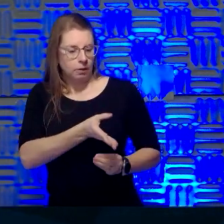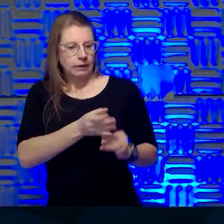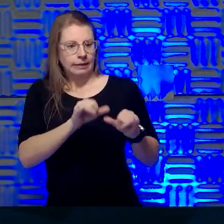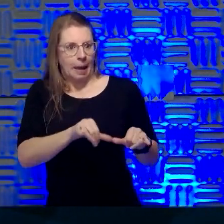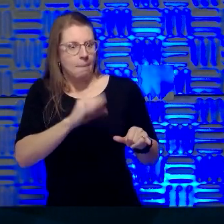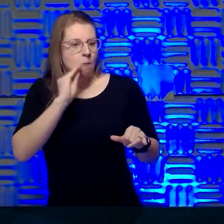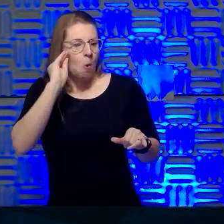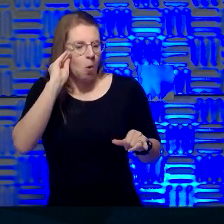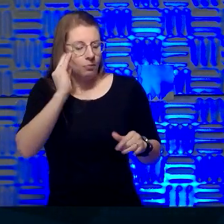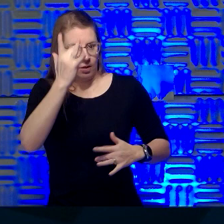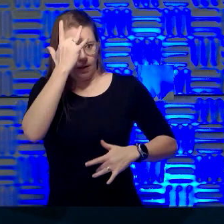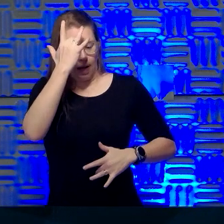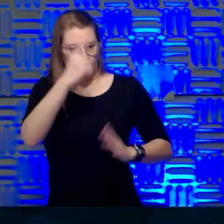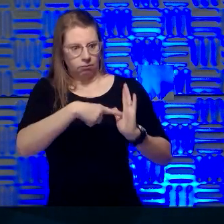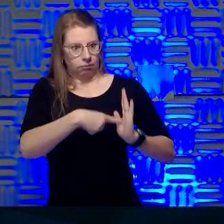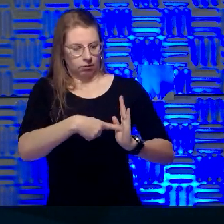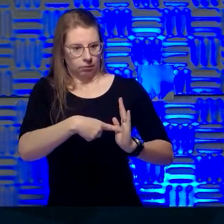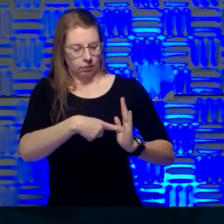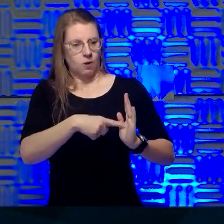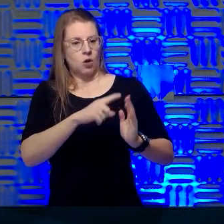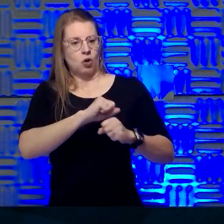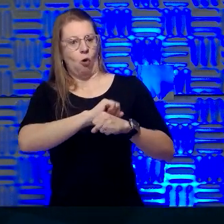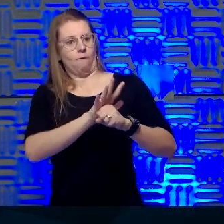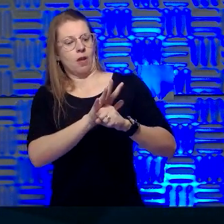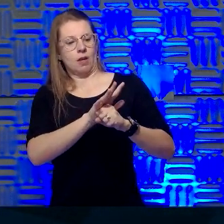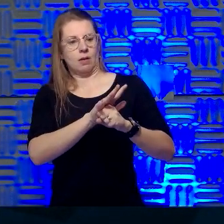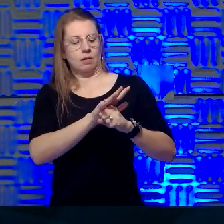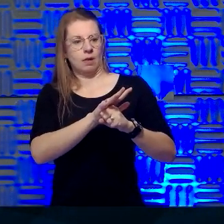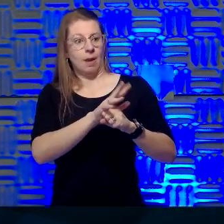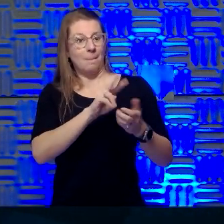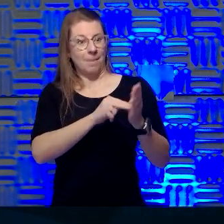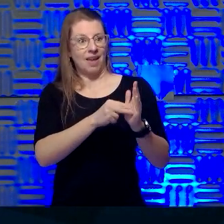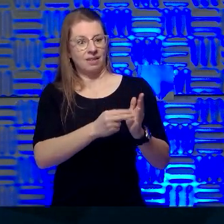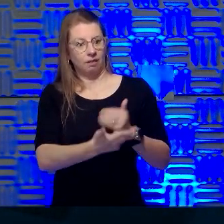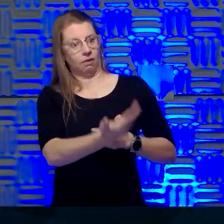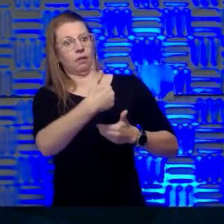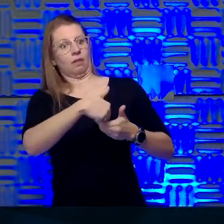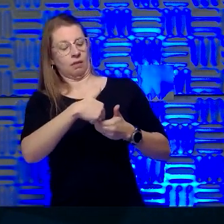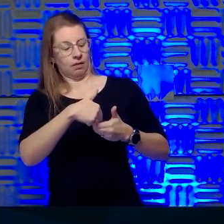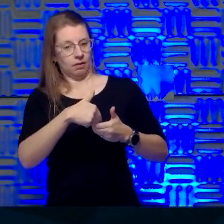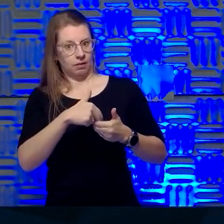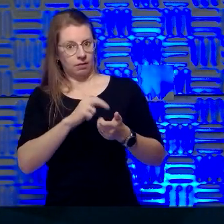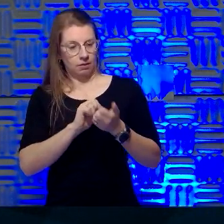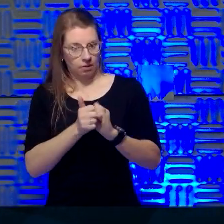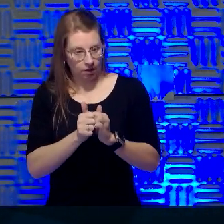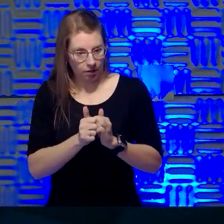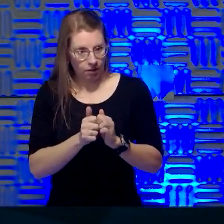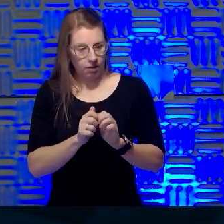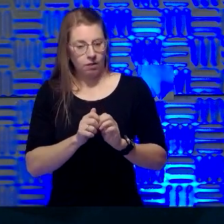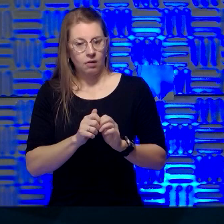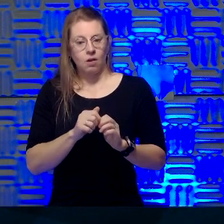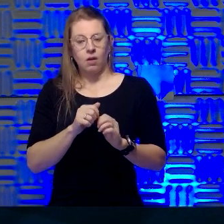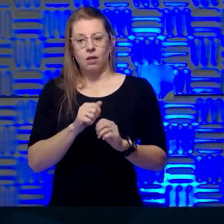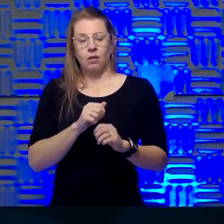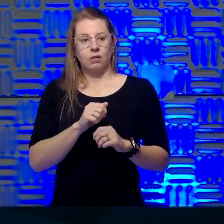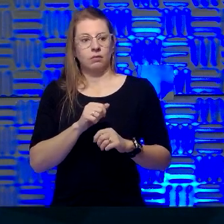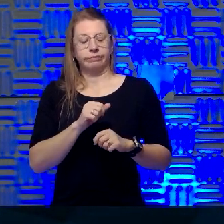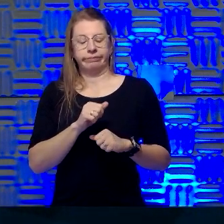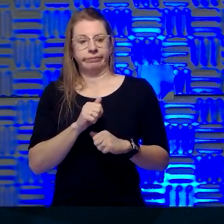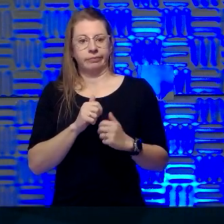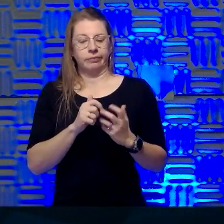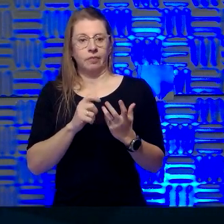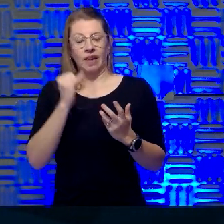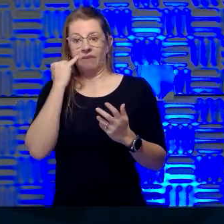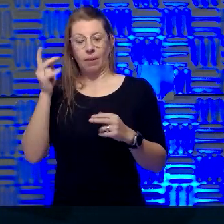resembles COVID. Let's not be sending these kids back out, back on the court, back on the field, back on the dance floor. And